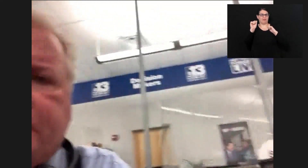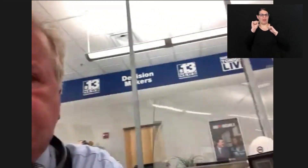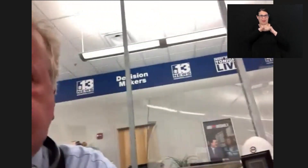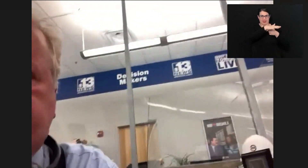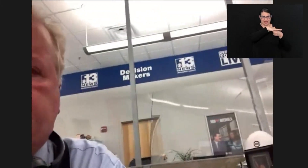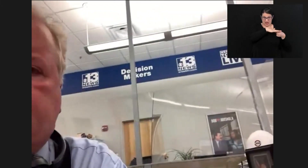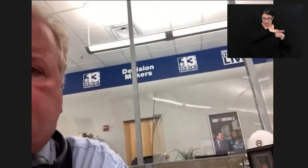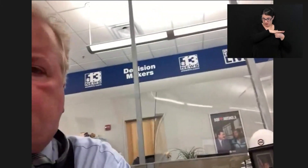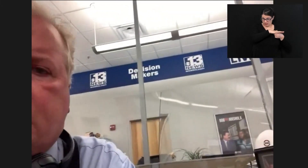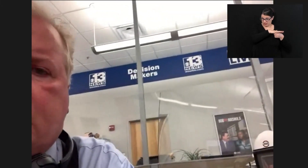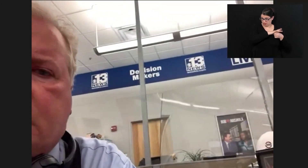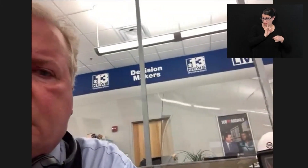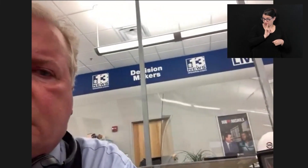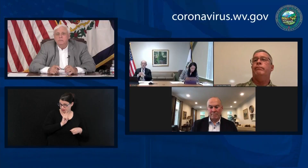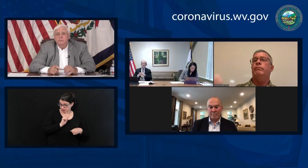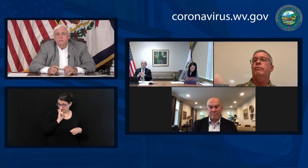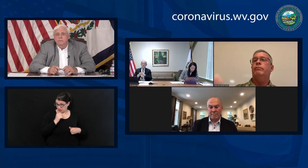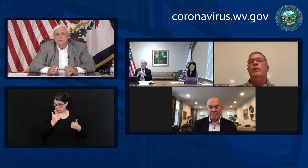it's true?